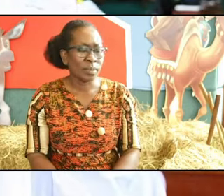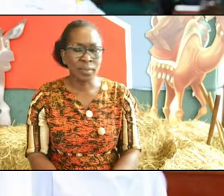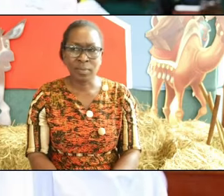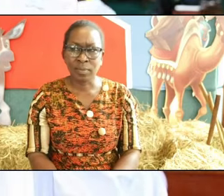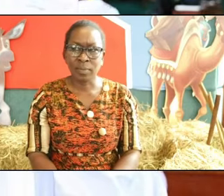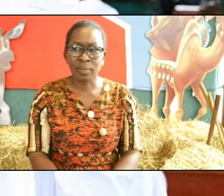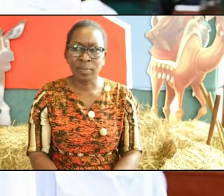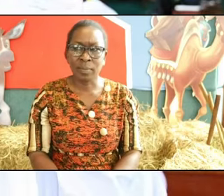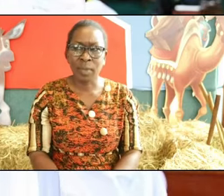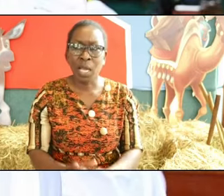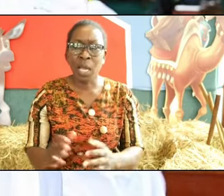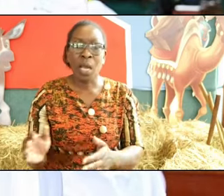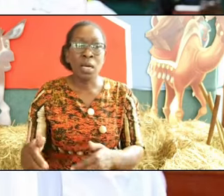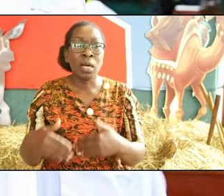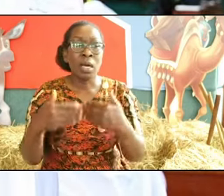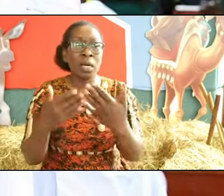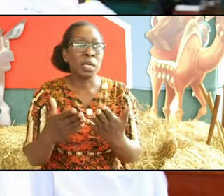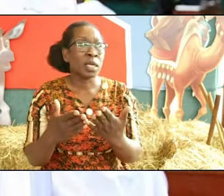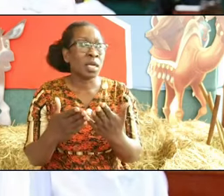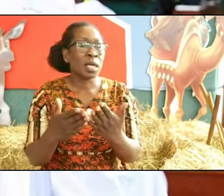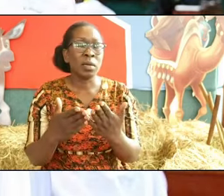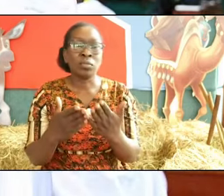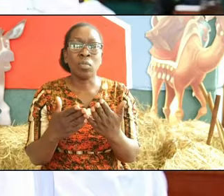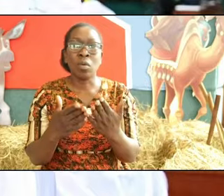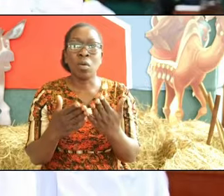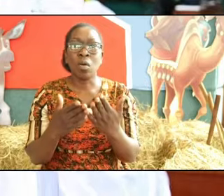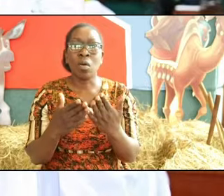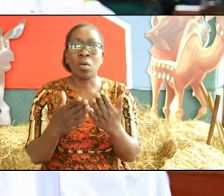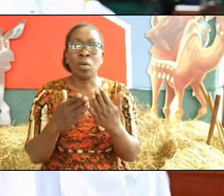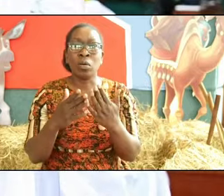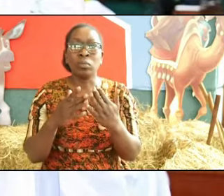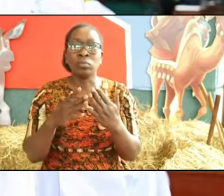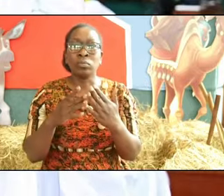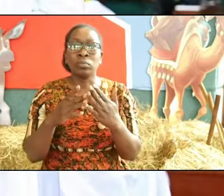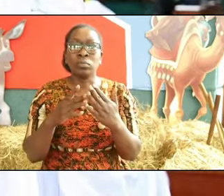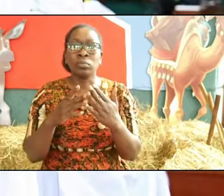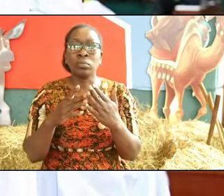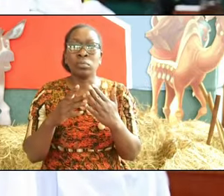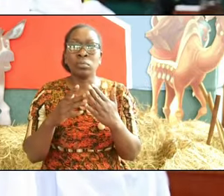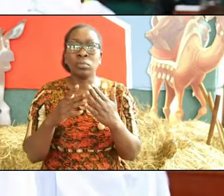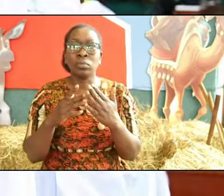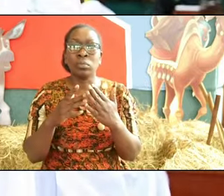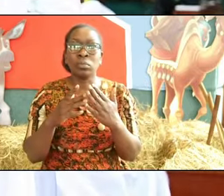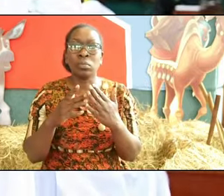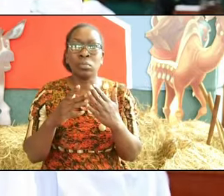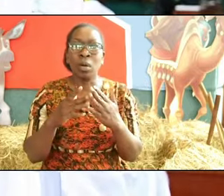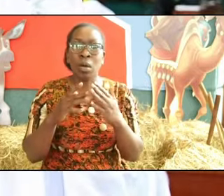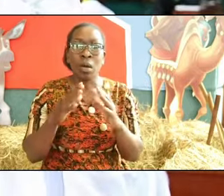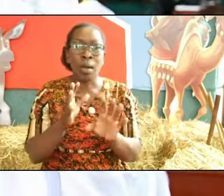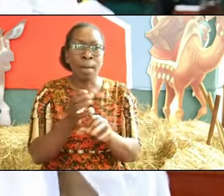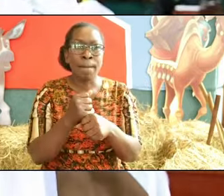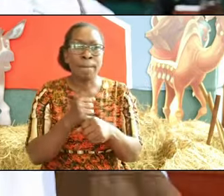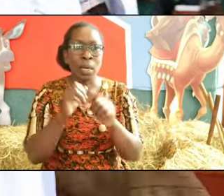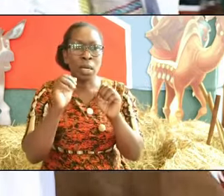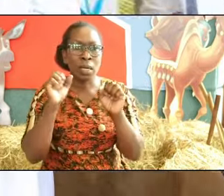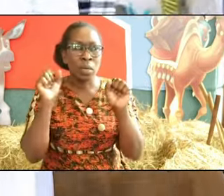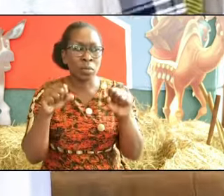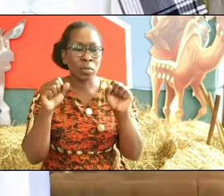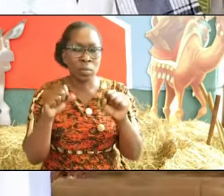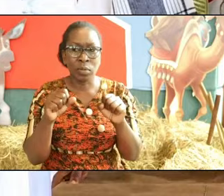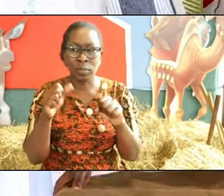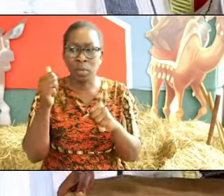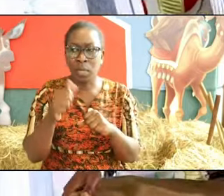bore humanity's ultimate consequences and made it possible for anyone to